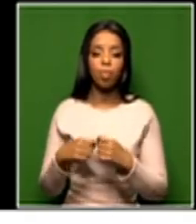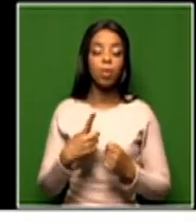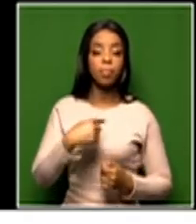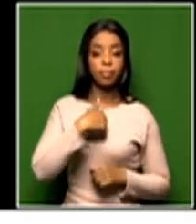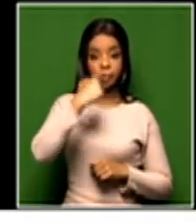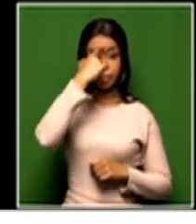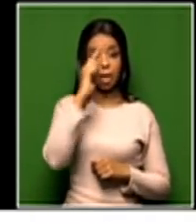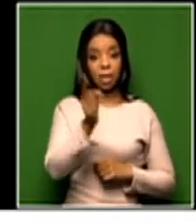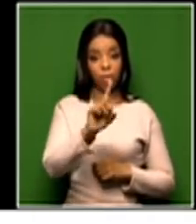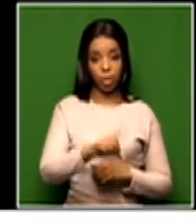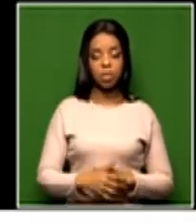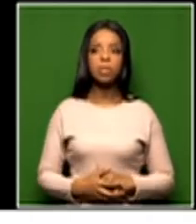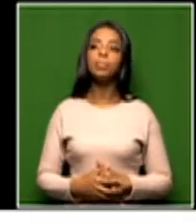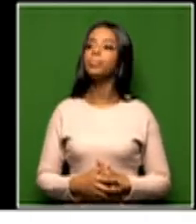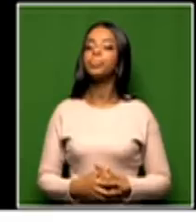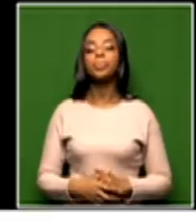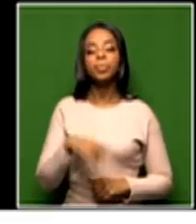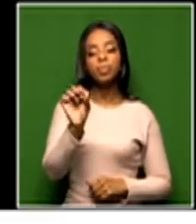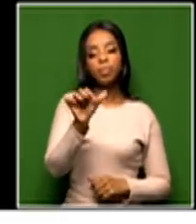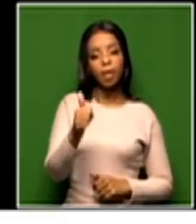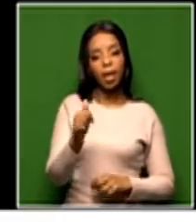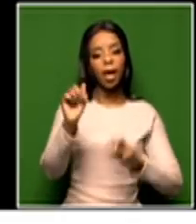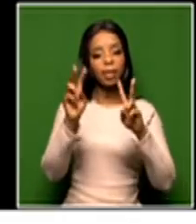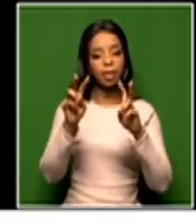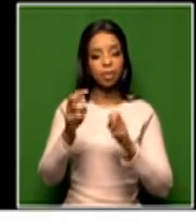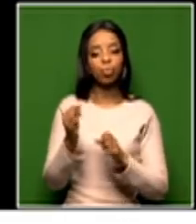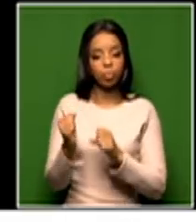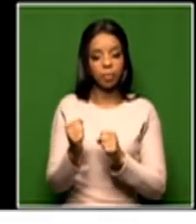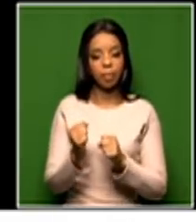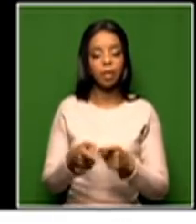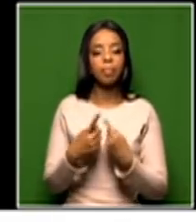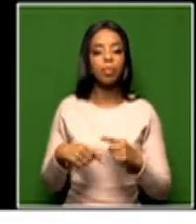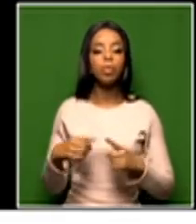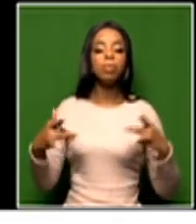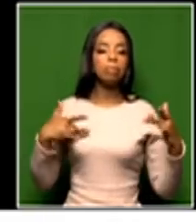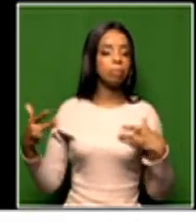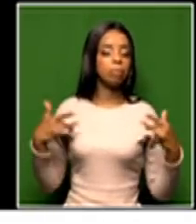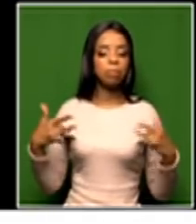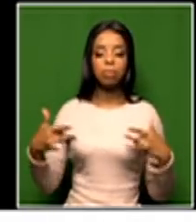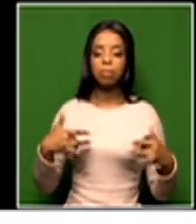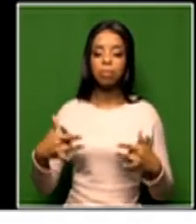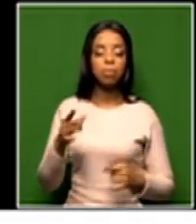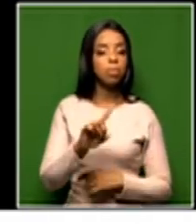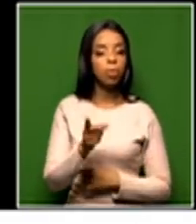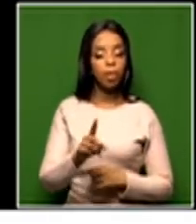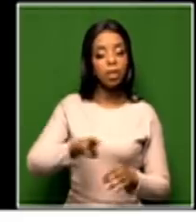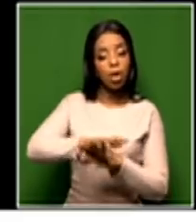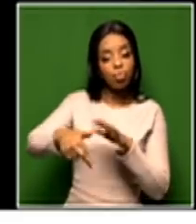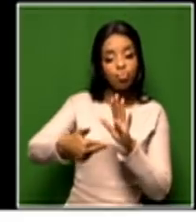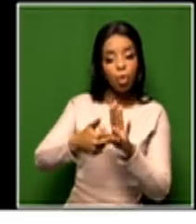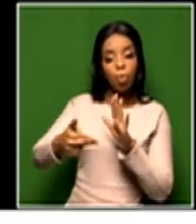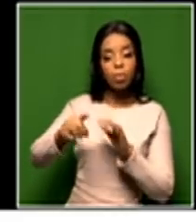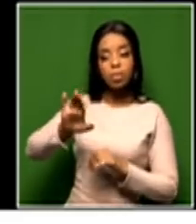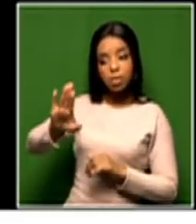Jan, the other issue which remains of particular concern to us and will require probing is the role of the South African